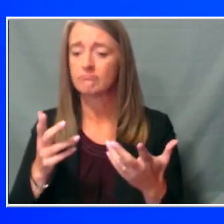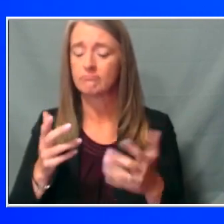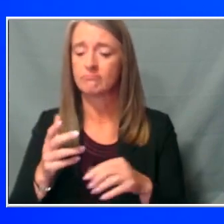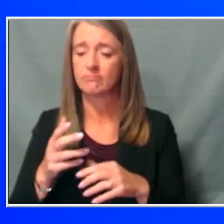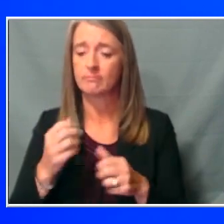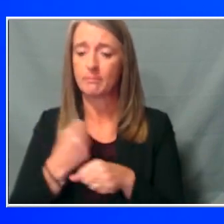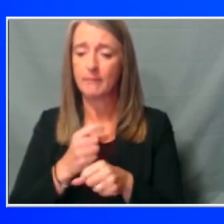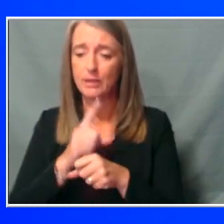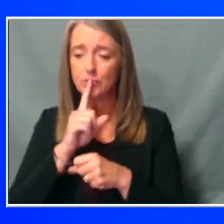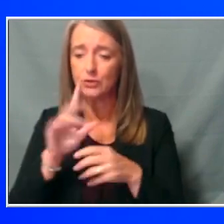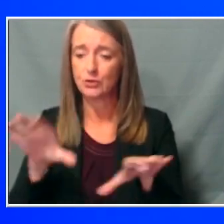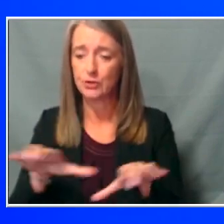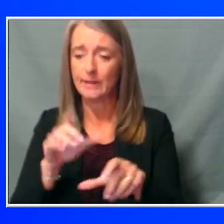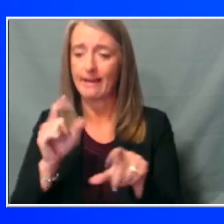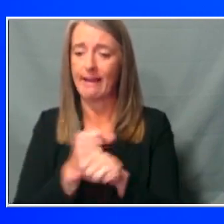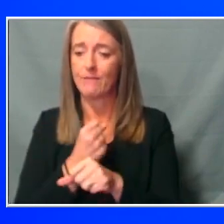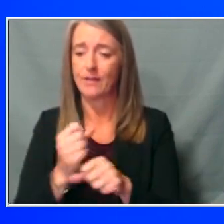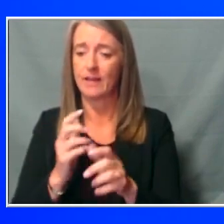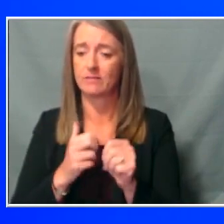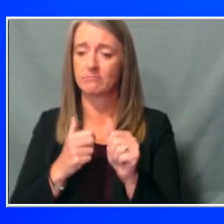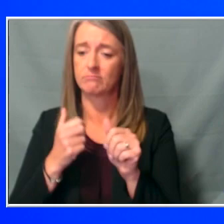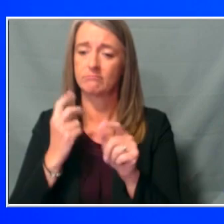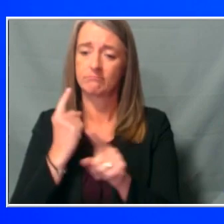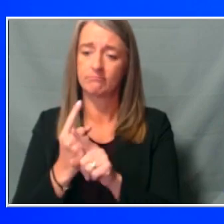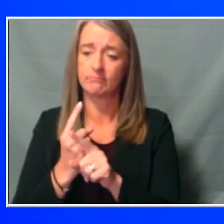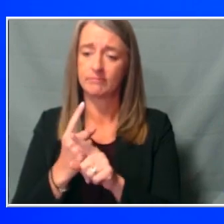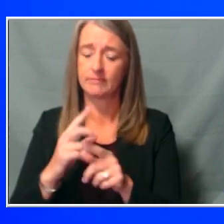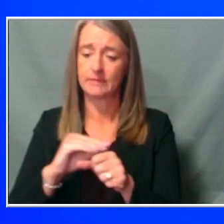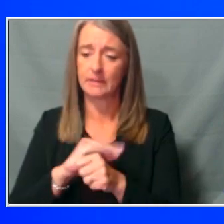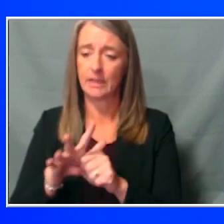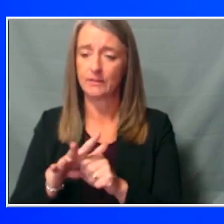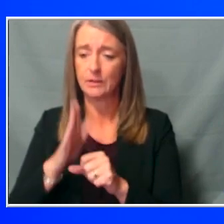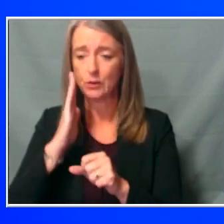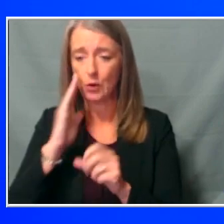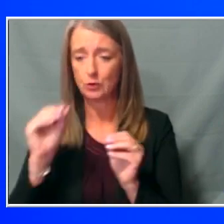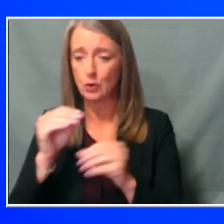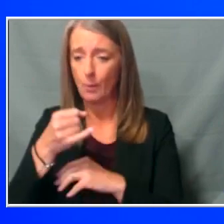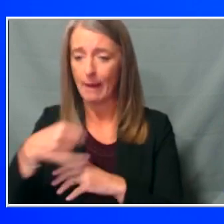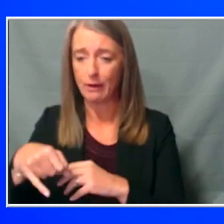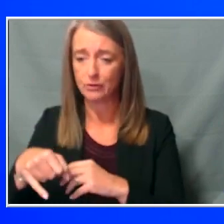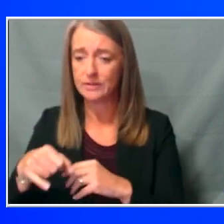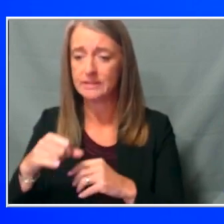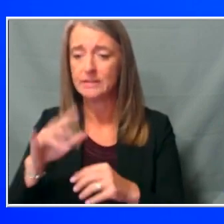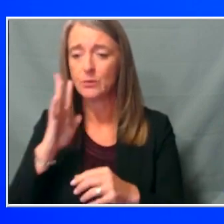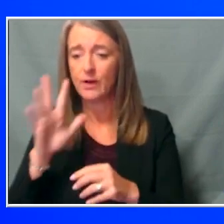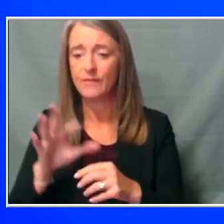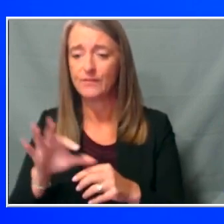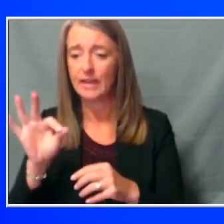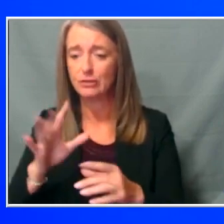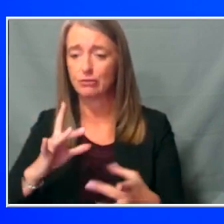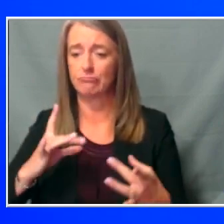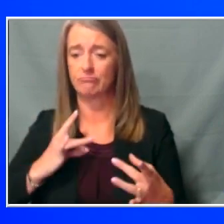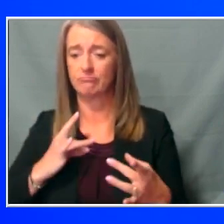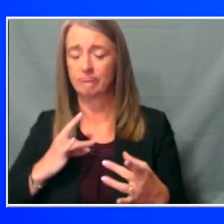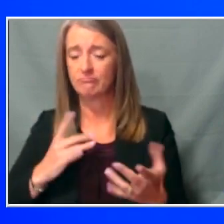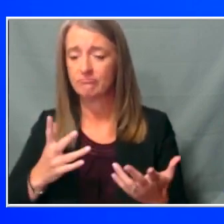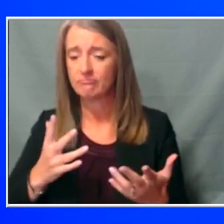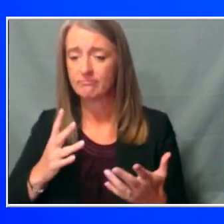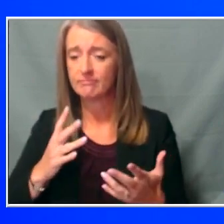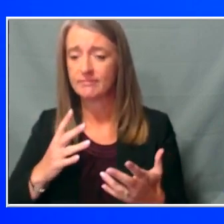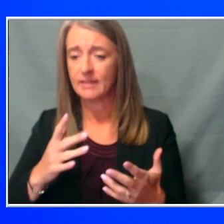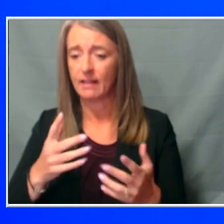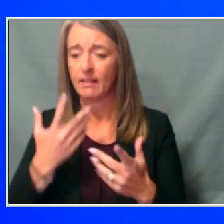sure I was doing everything right, and COVID knows no boundaries. It is going to find you, and luckily I was